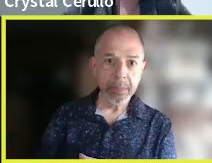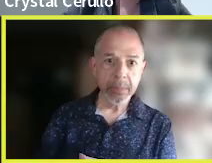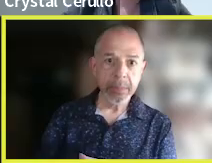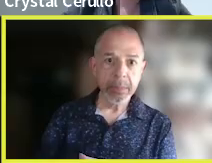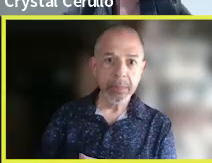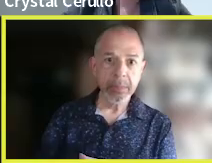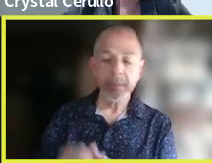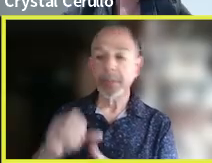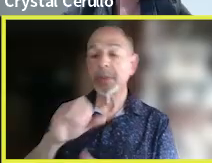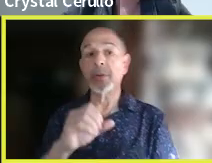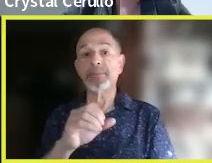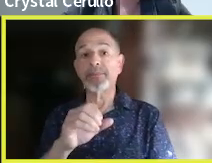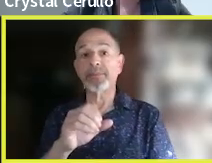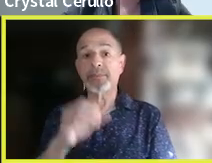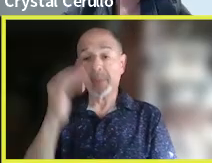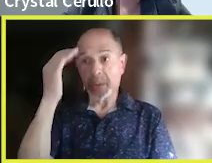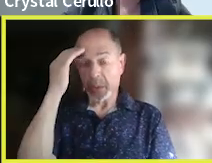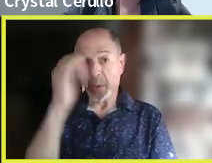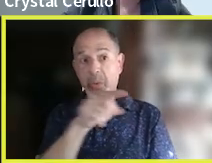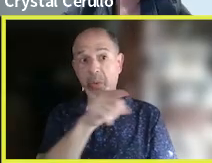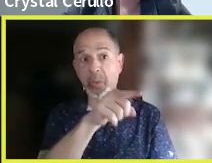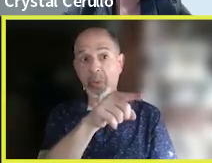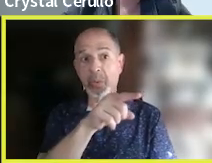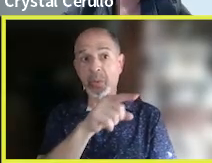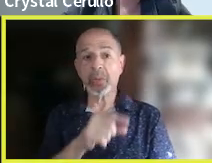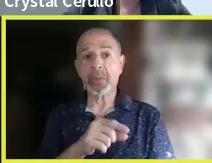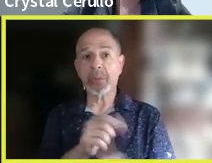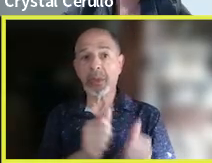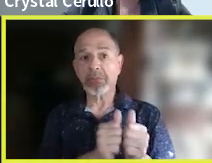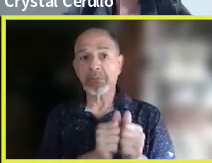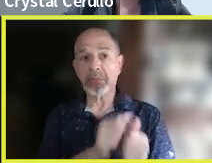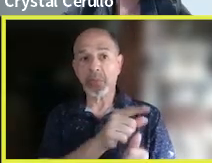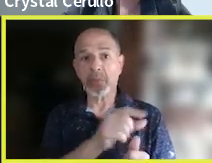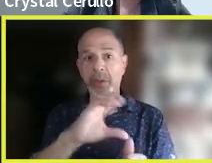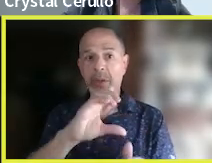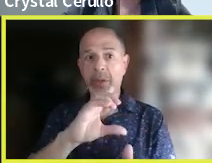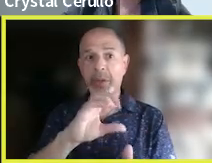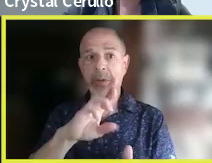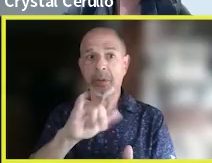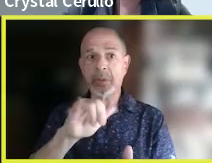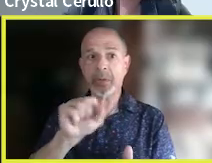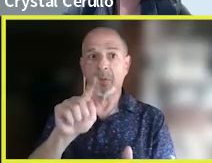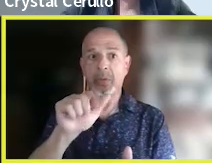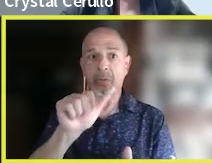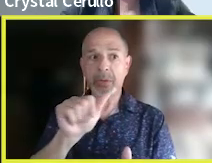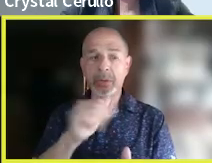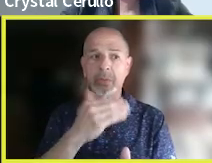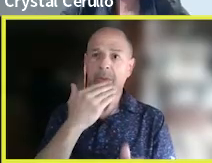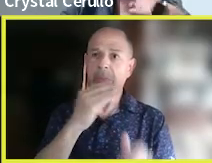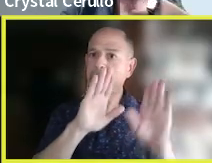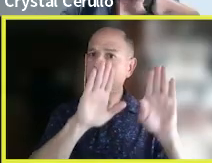exceptional at putting it all together for us and making sure we're on task. So thank you, Crystal.